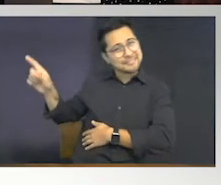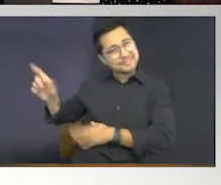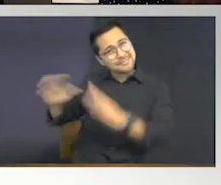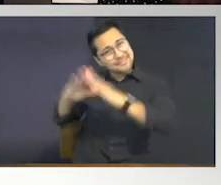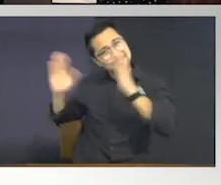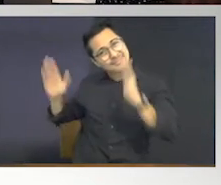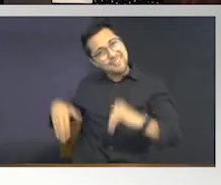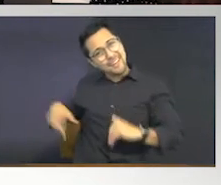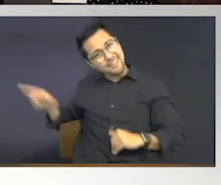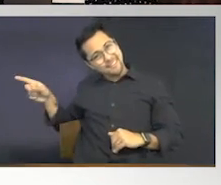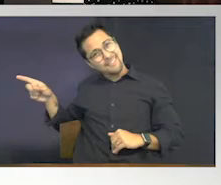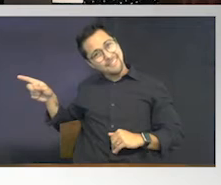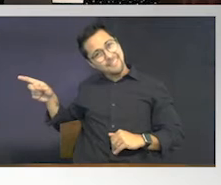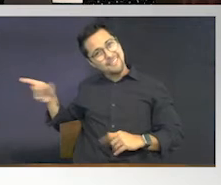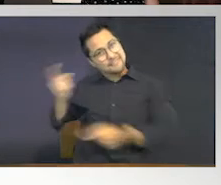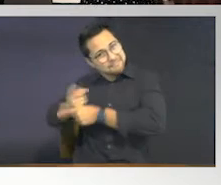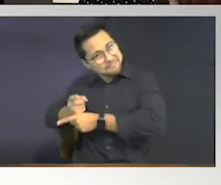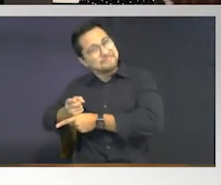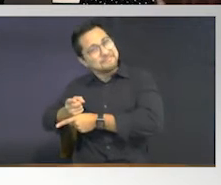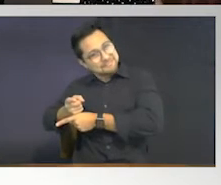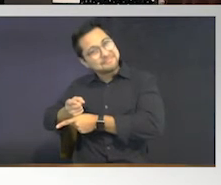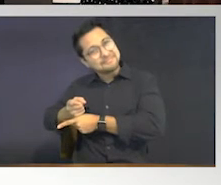house, right?